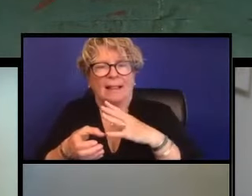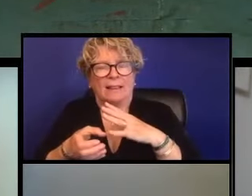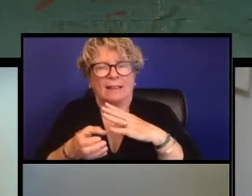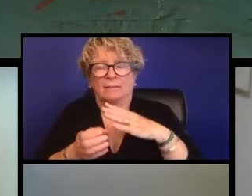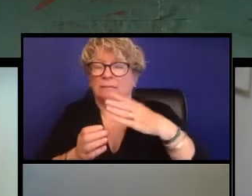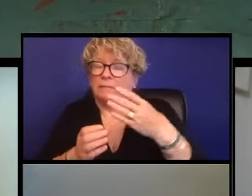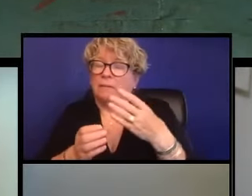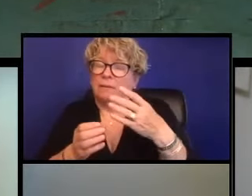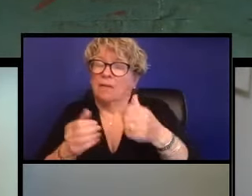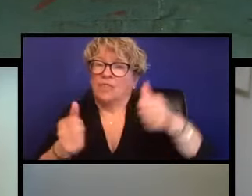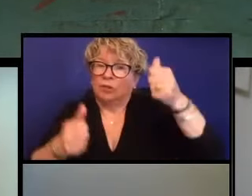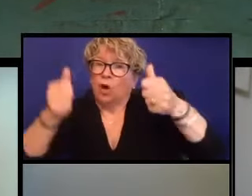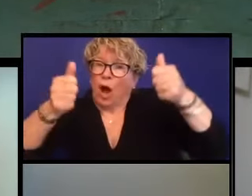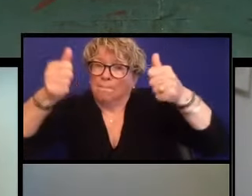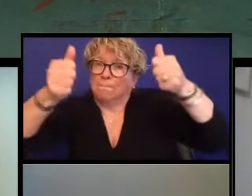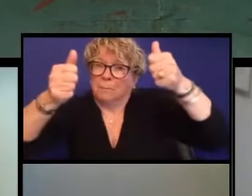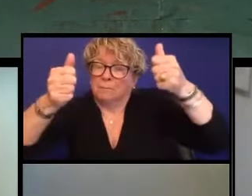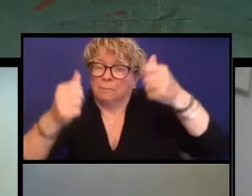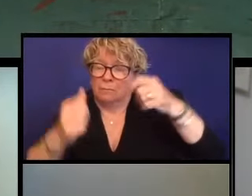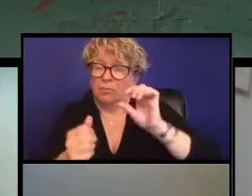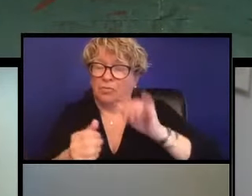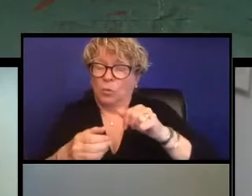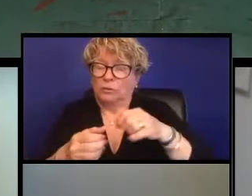top. And even though